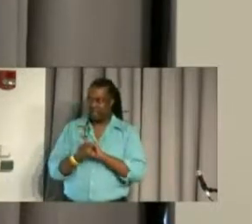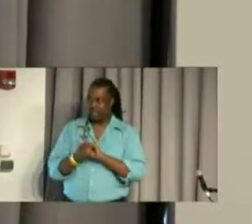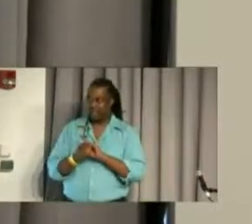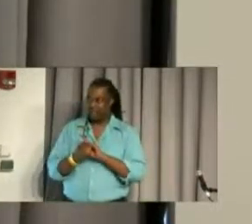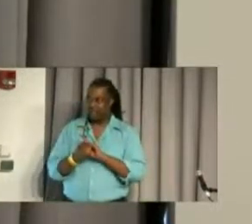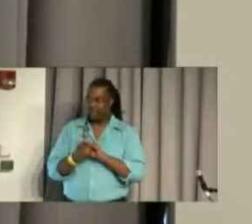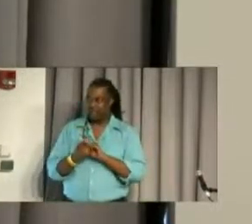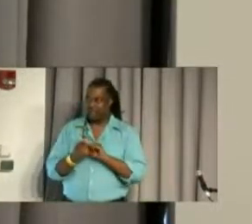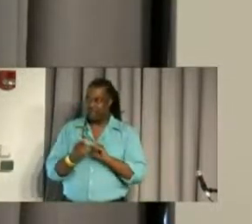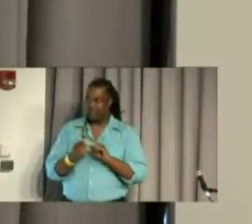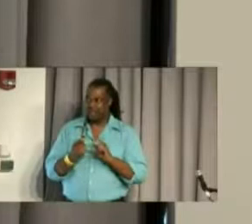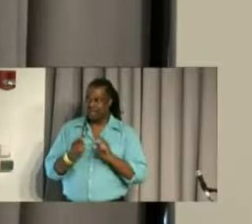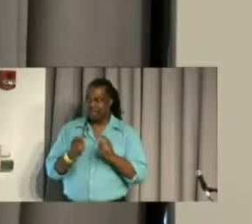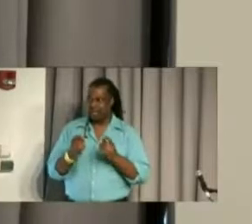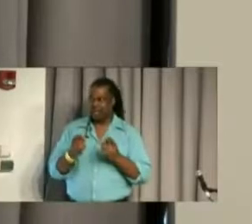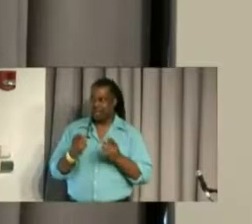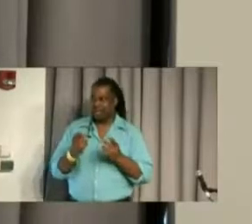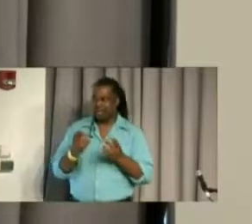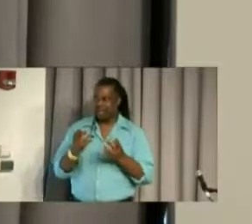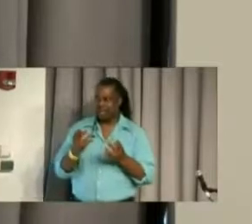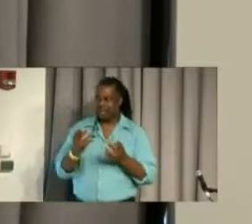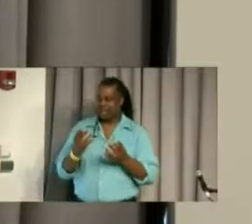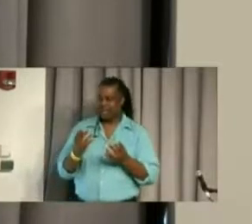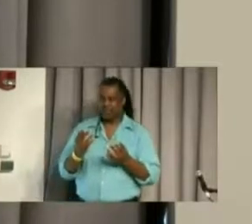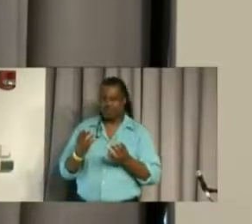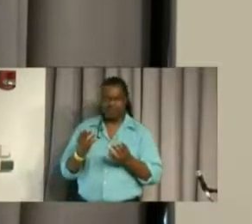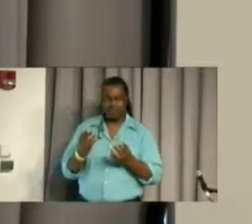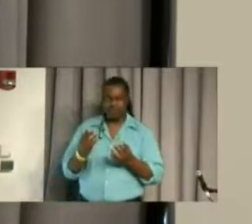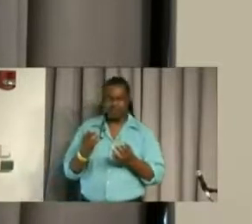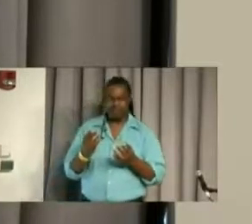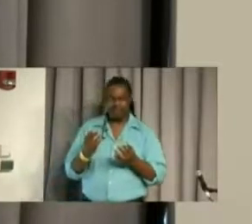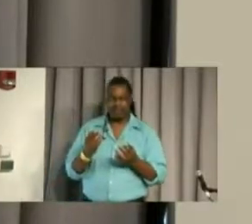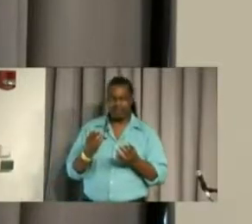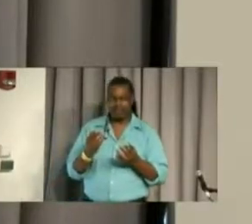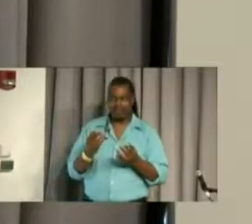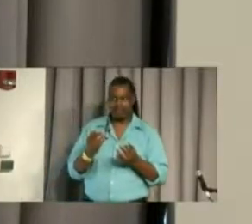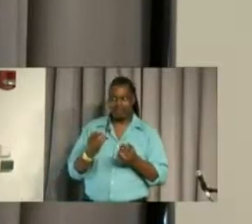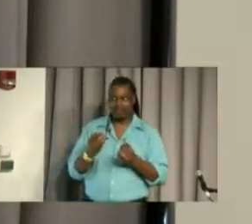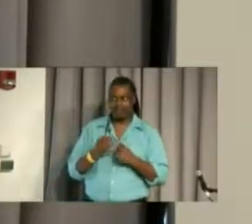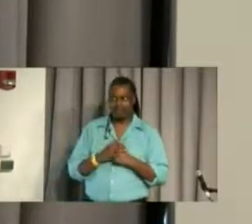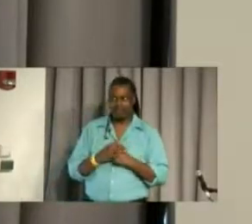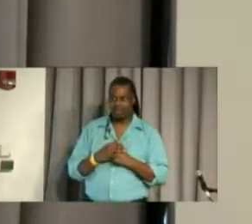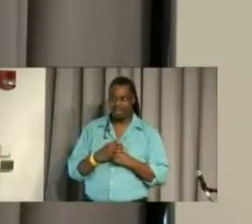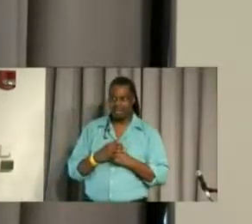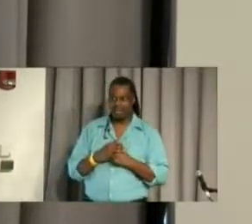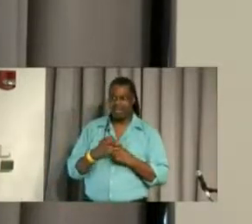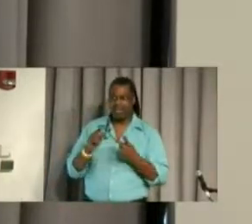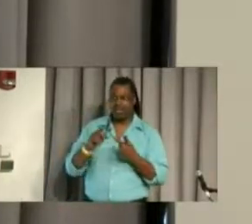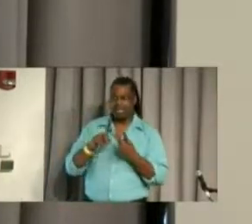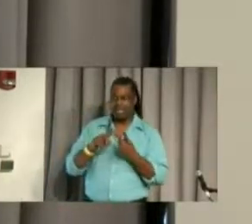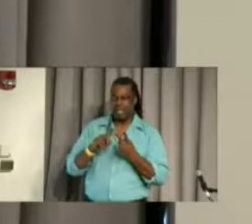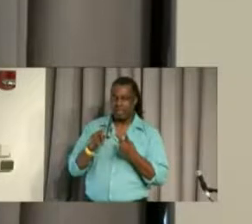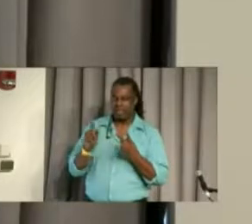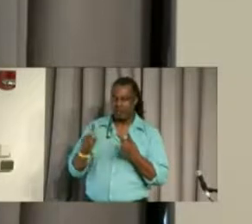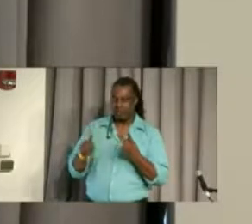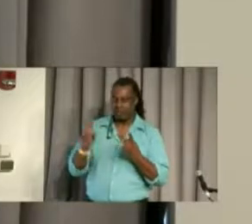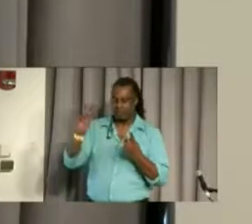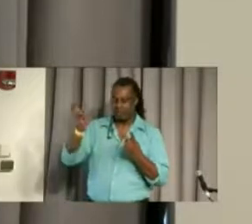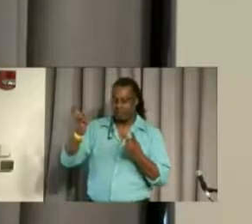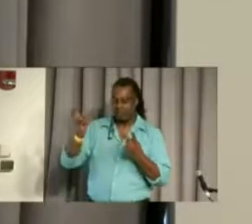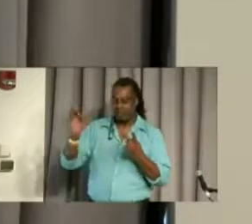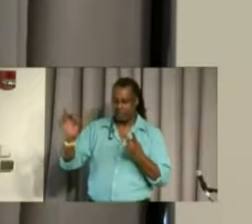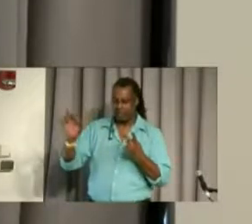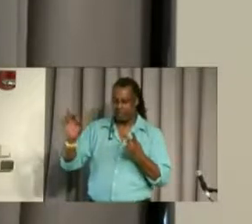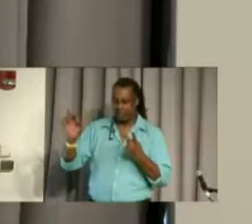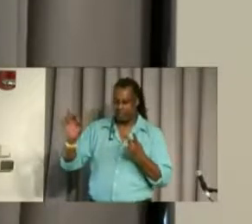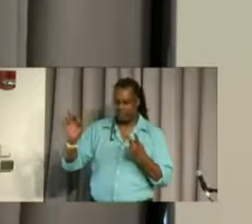supporting written submission to that effect. The second thing that I want to raise is the issue of,